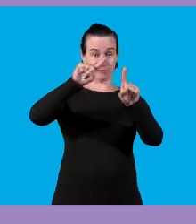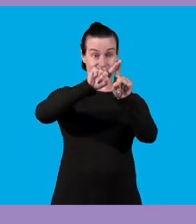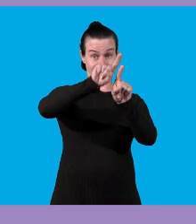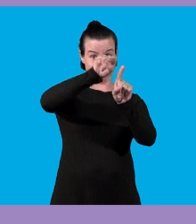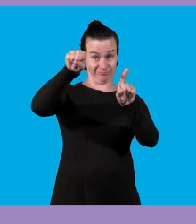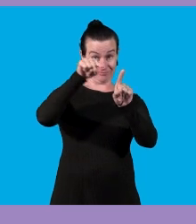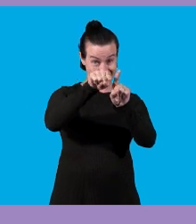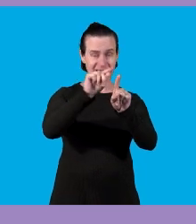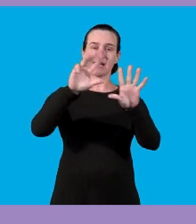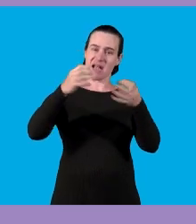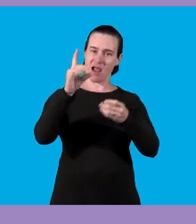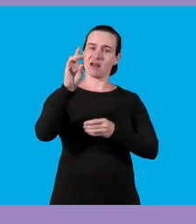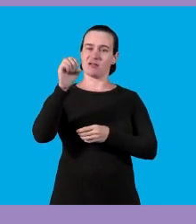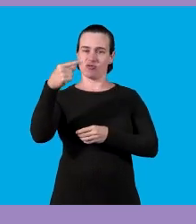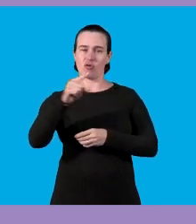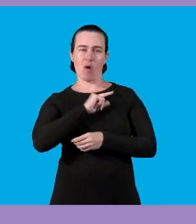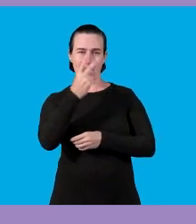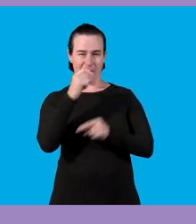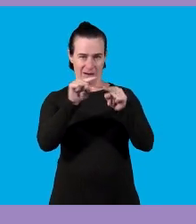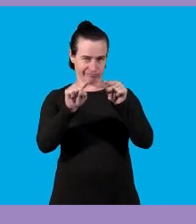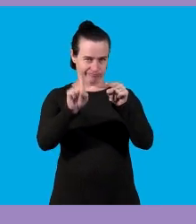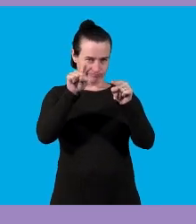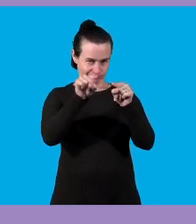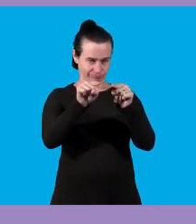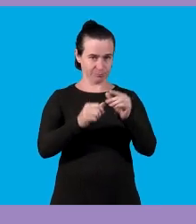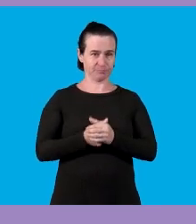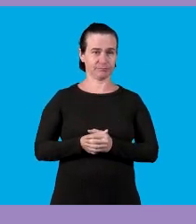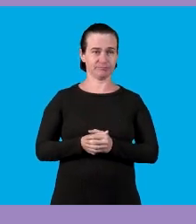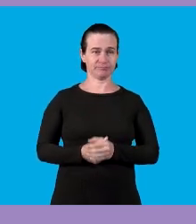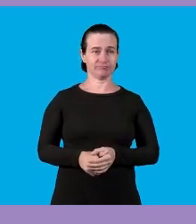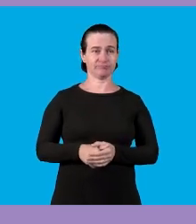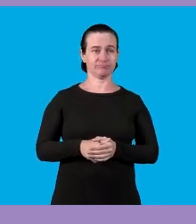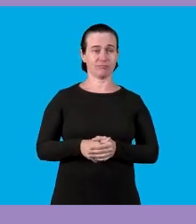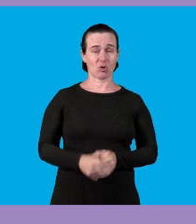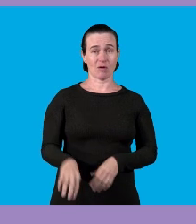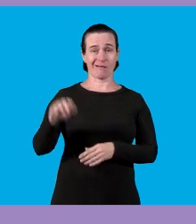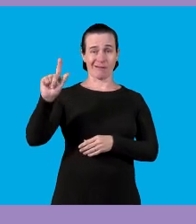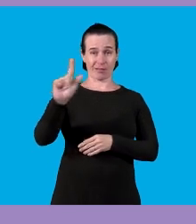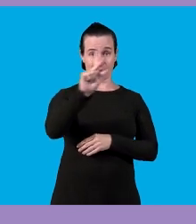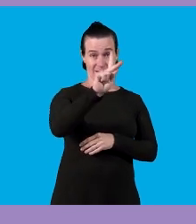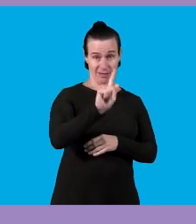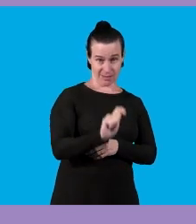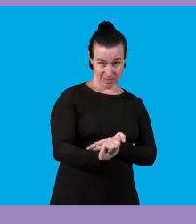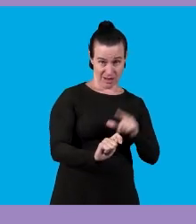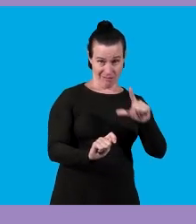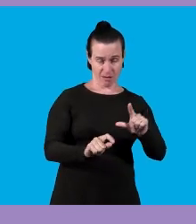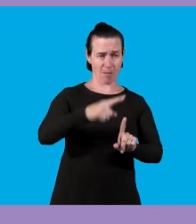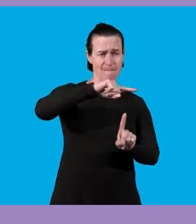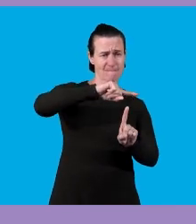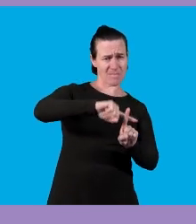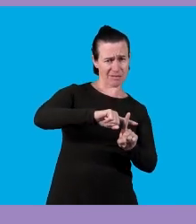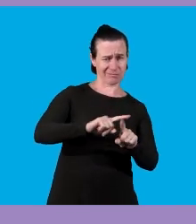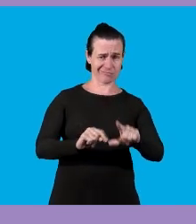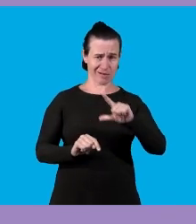angle LKT plus angle